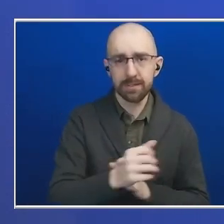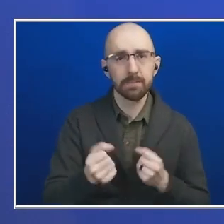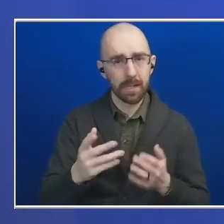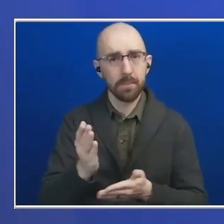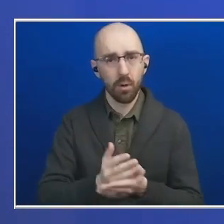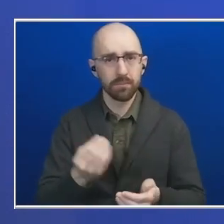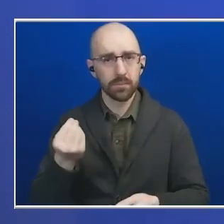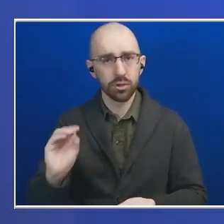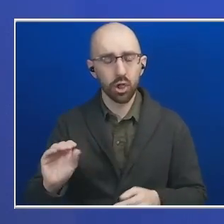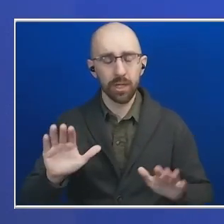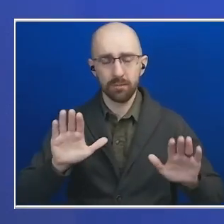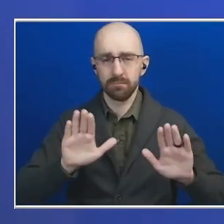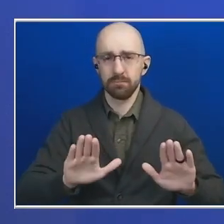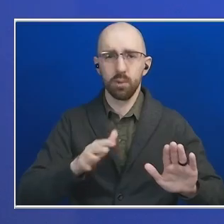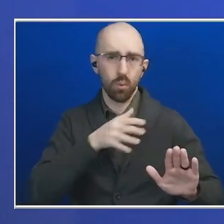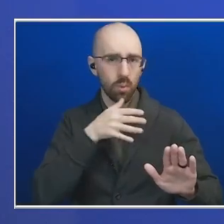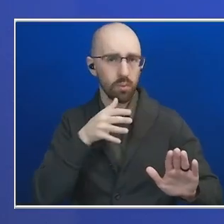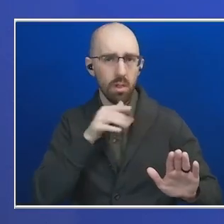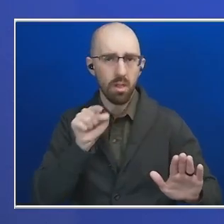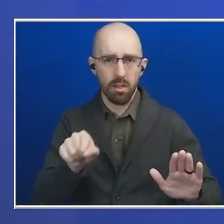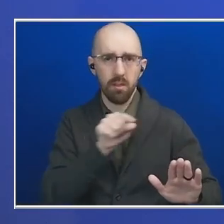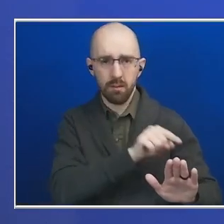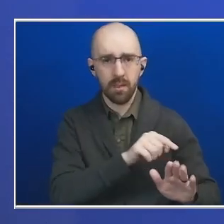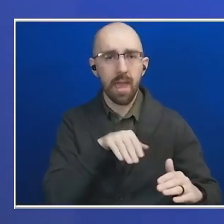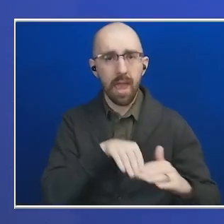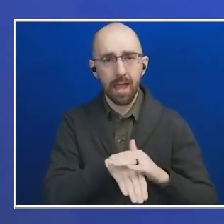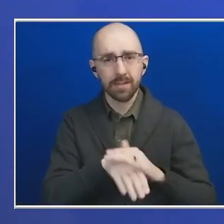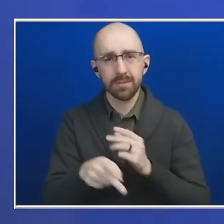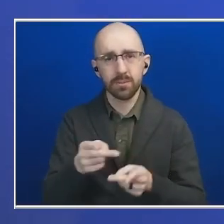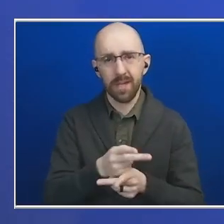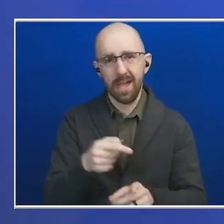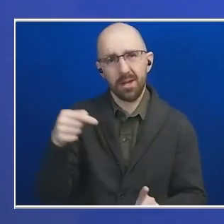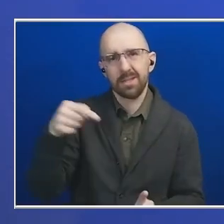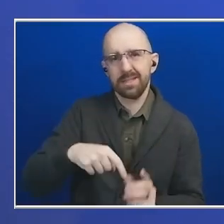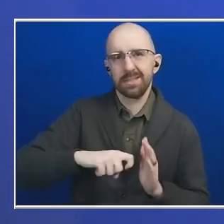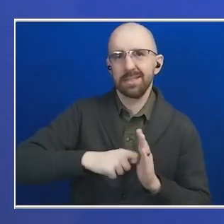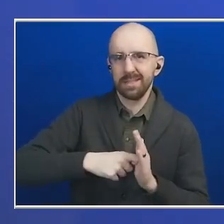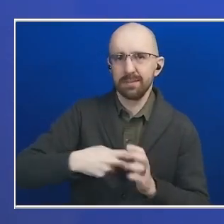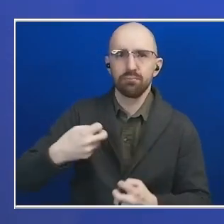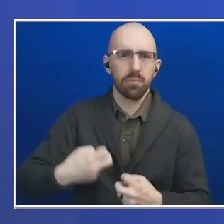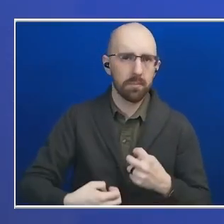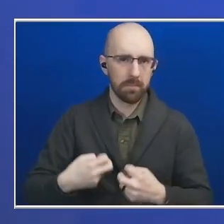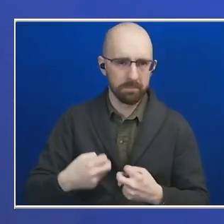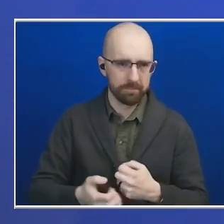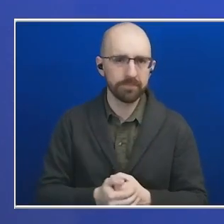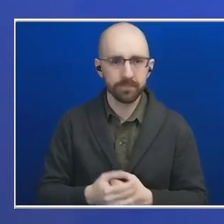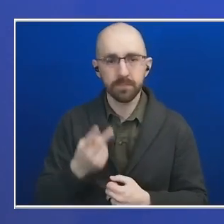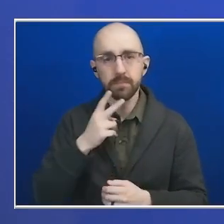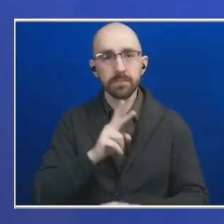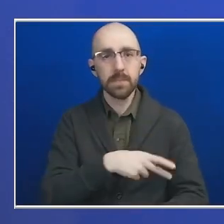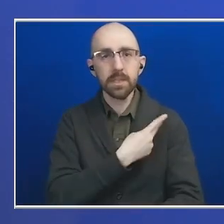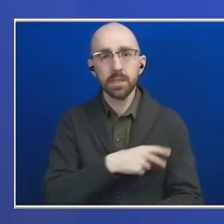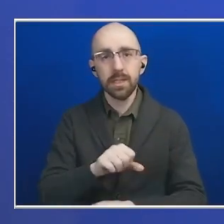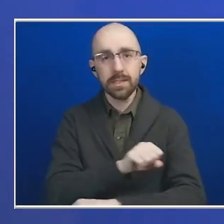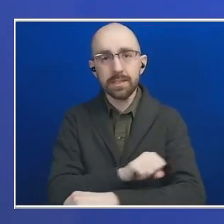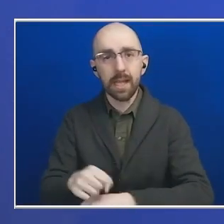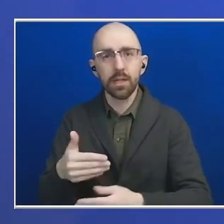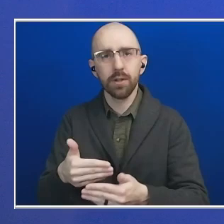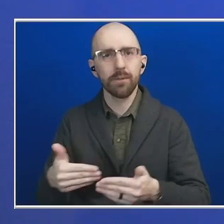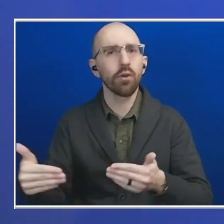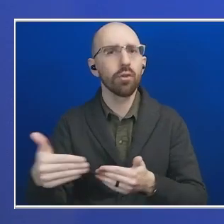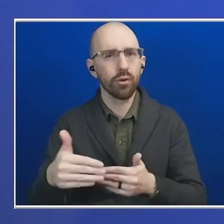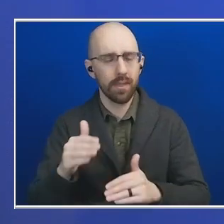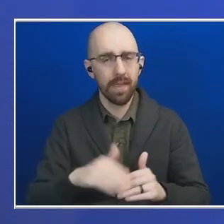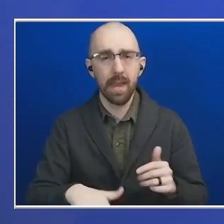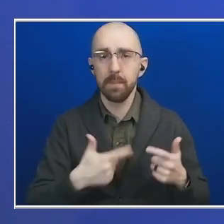quite rural, and access to care is really the problem. So we'll see patients at a stage further along than we may have seen in a bigger city, or patients